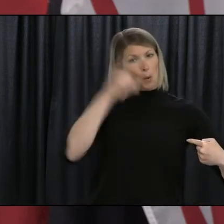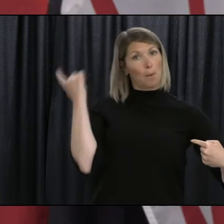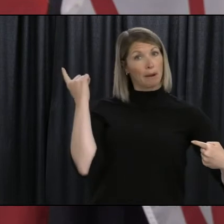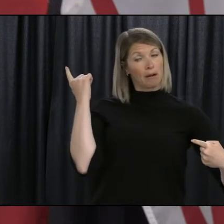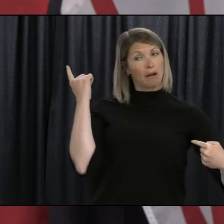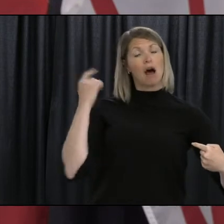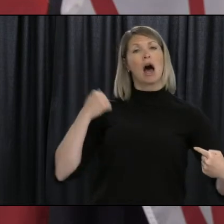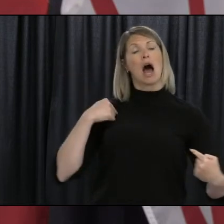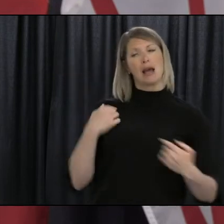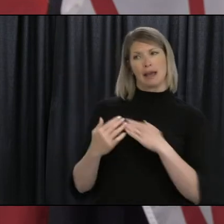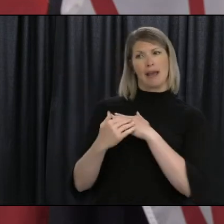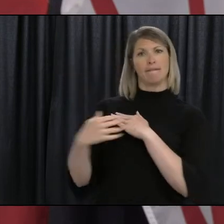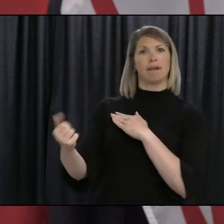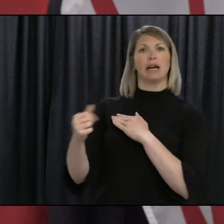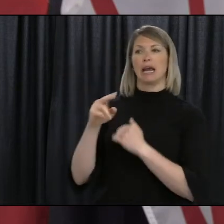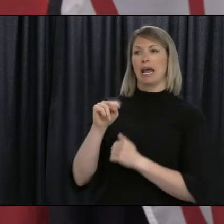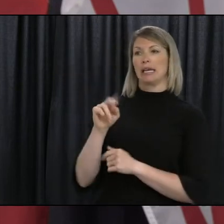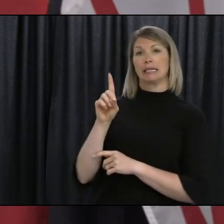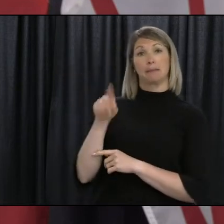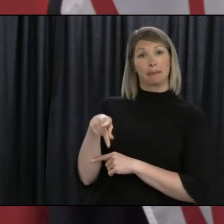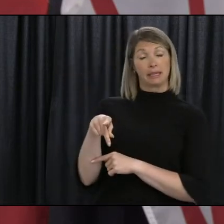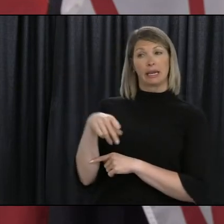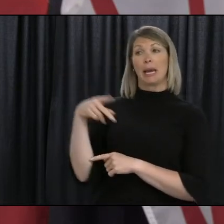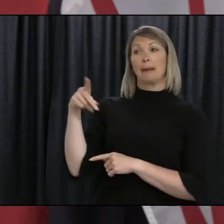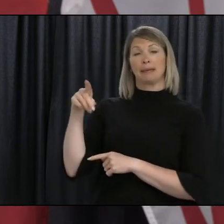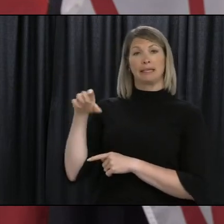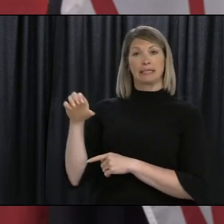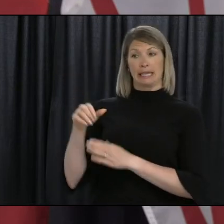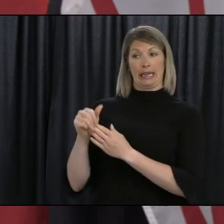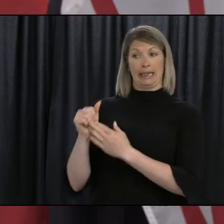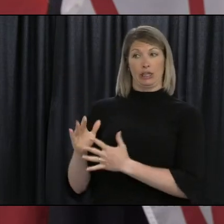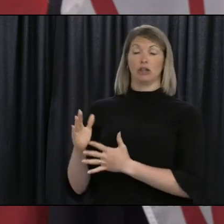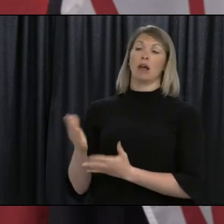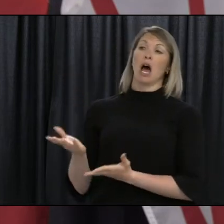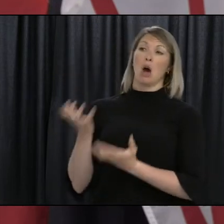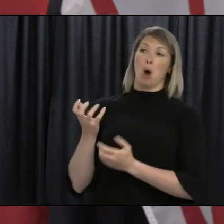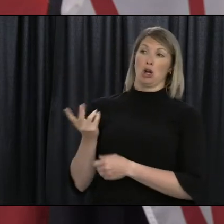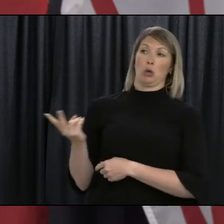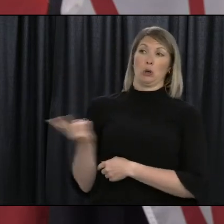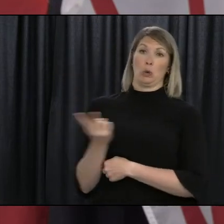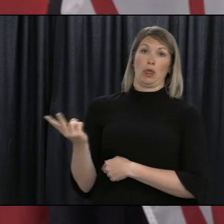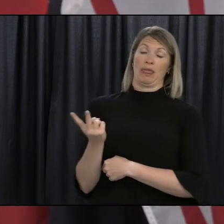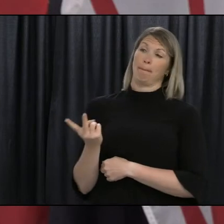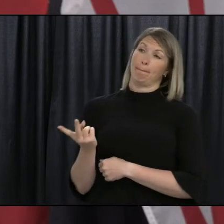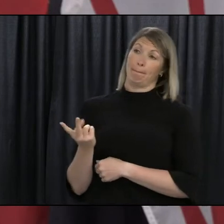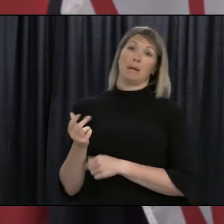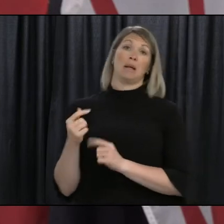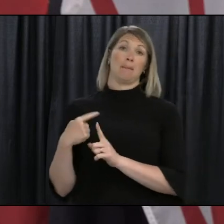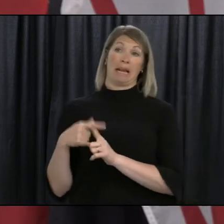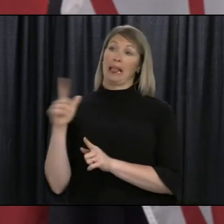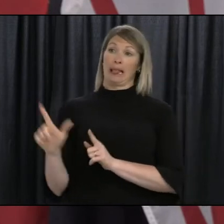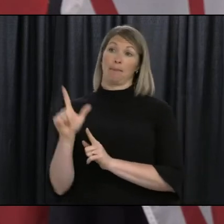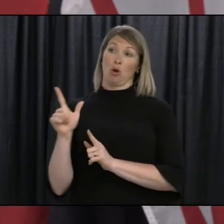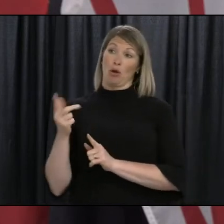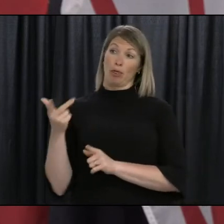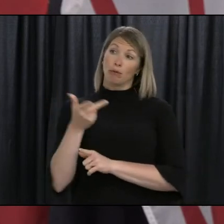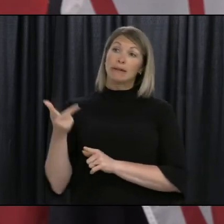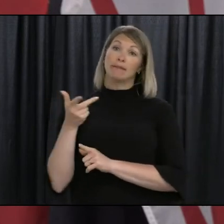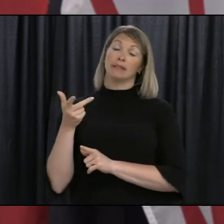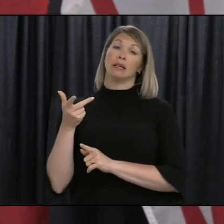delegation when we meet face-to-face with MPs in Ottawa and we continue to discuss the challenges facing